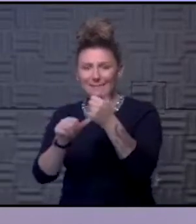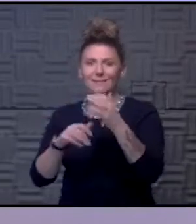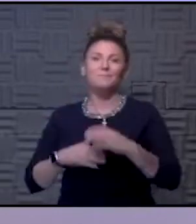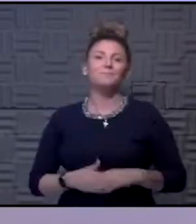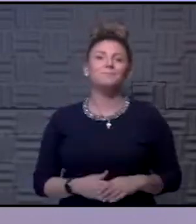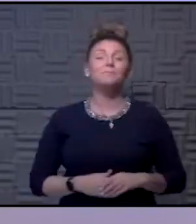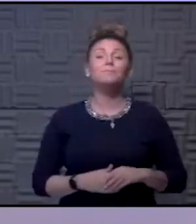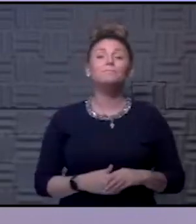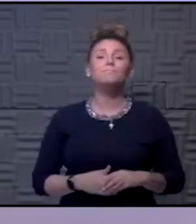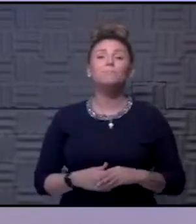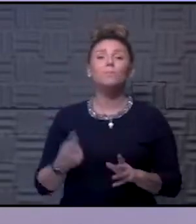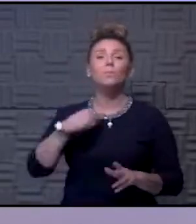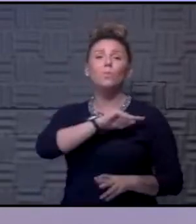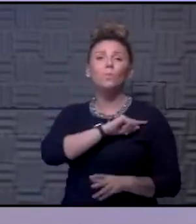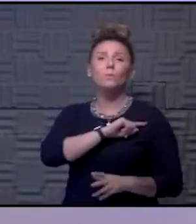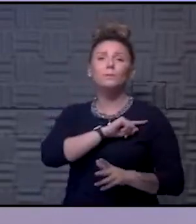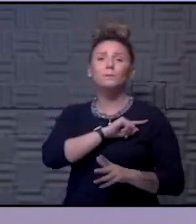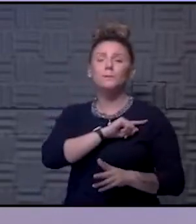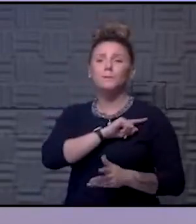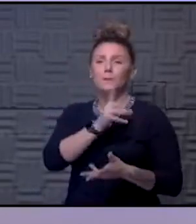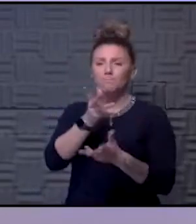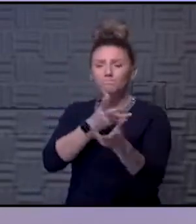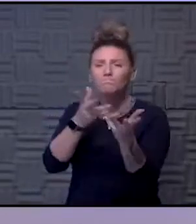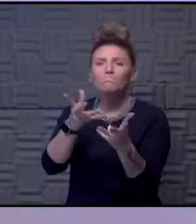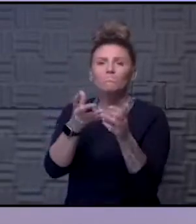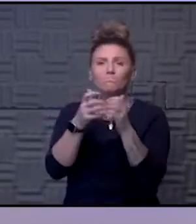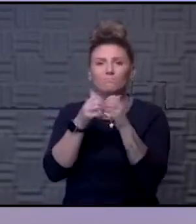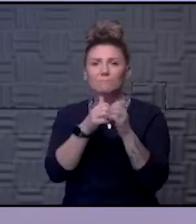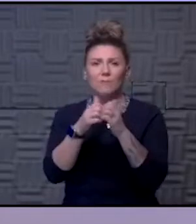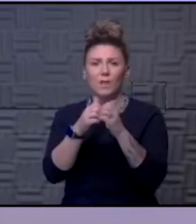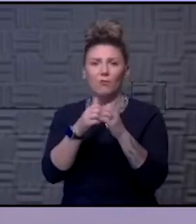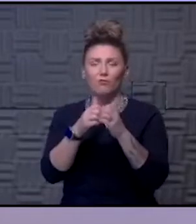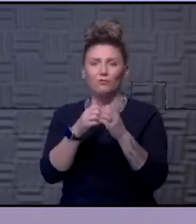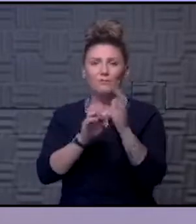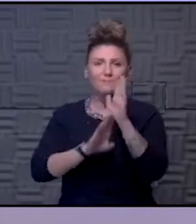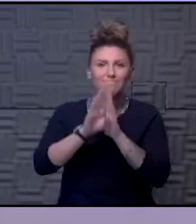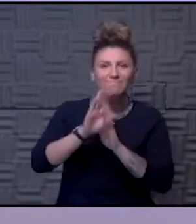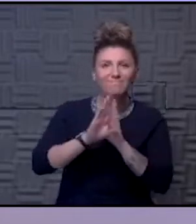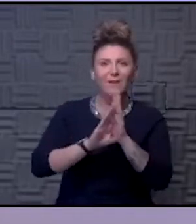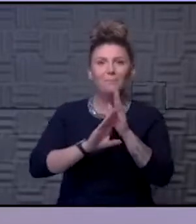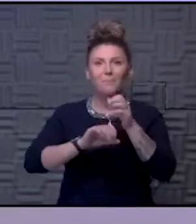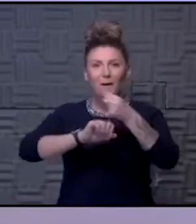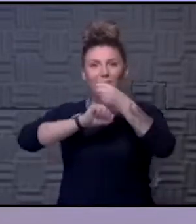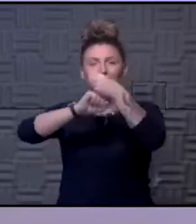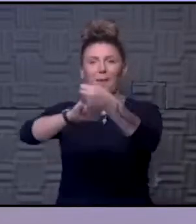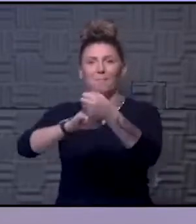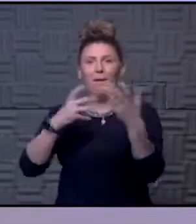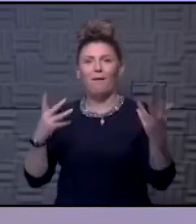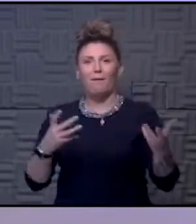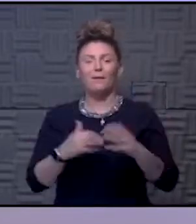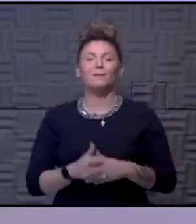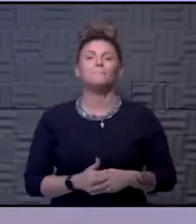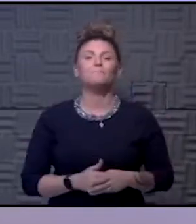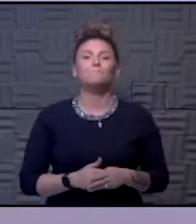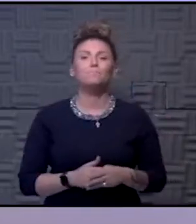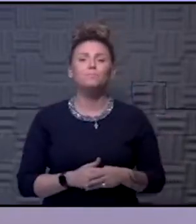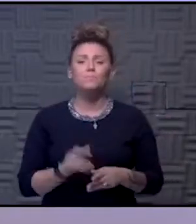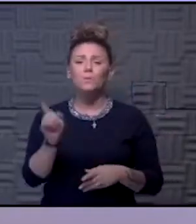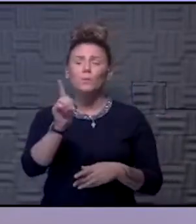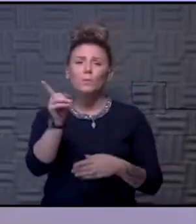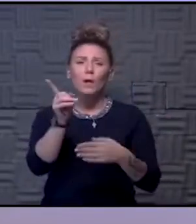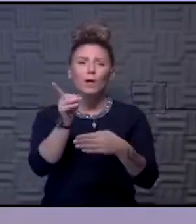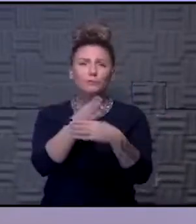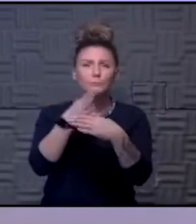are working with them now to develop a campaign where they share with the community